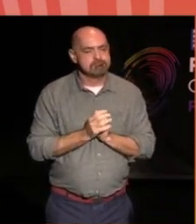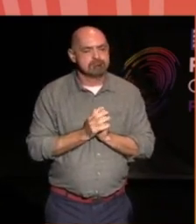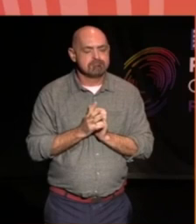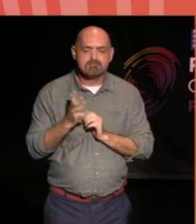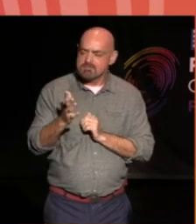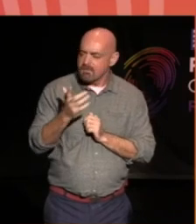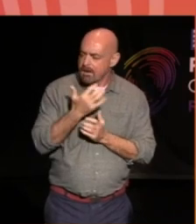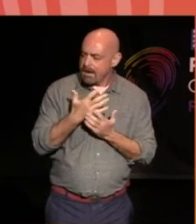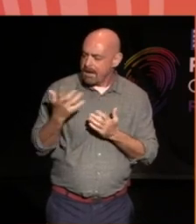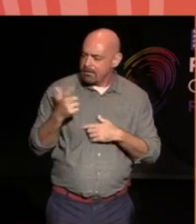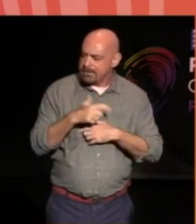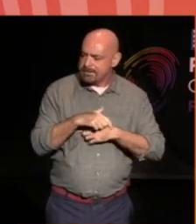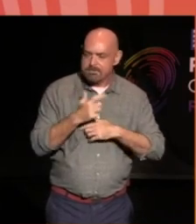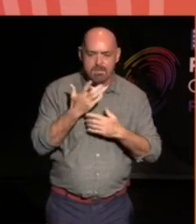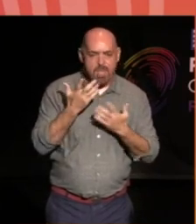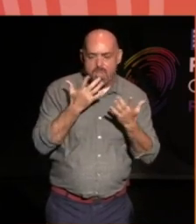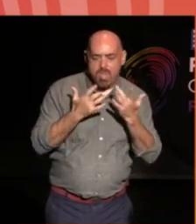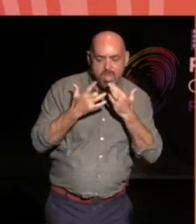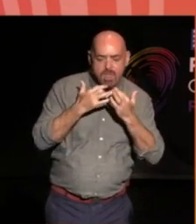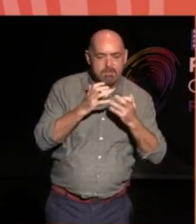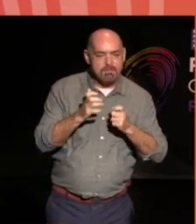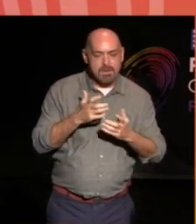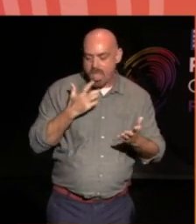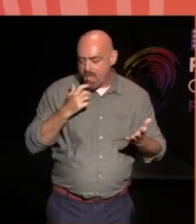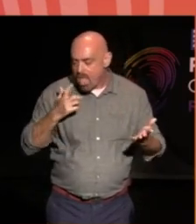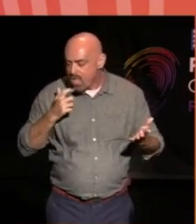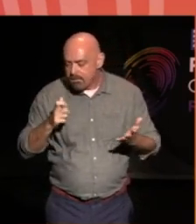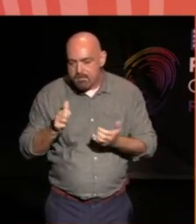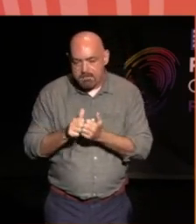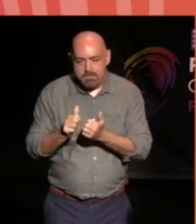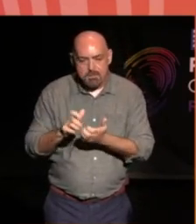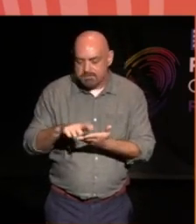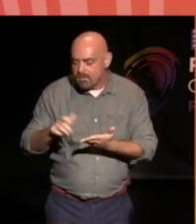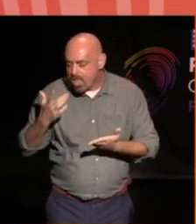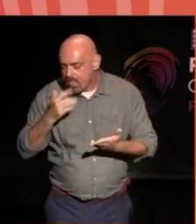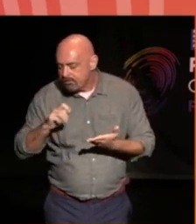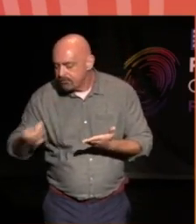How many times do you lick your fingers before you reach for a pen and paper?